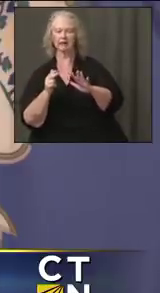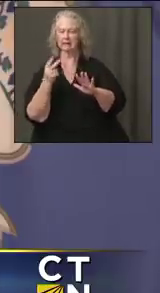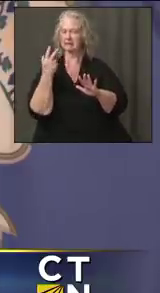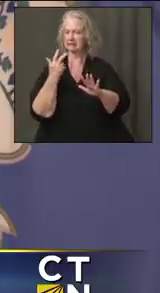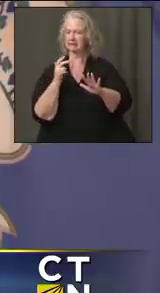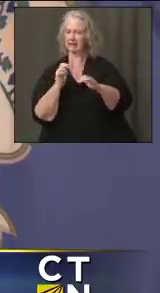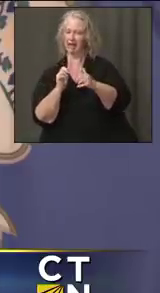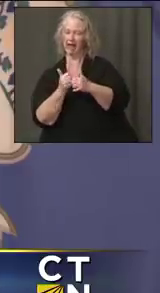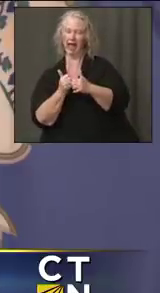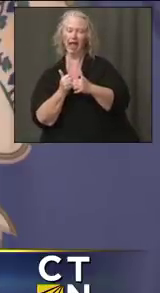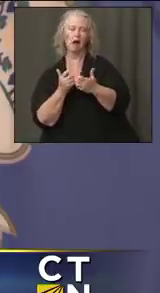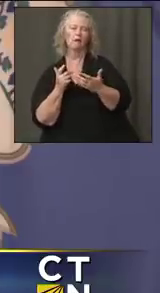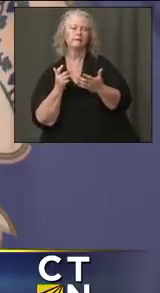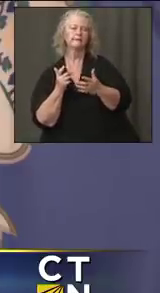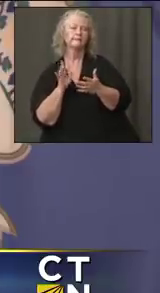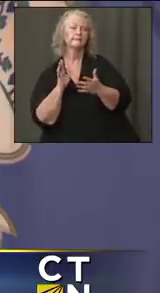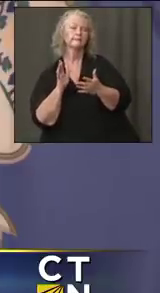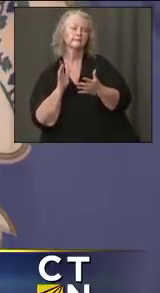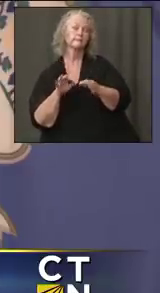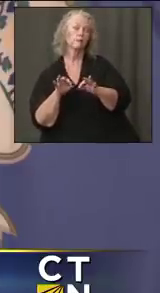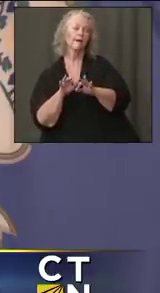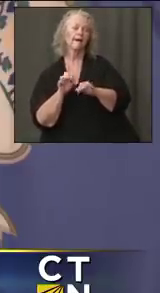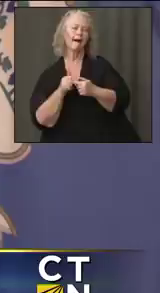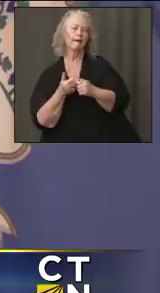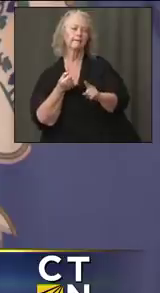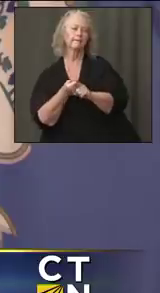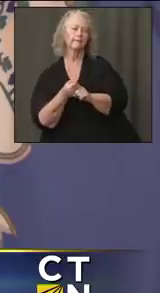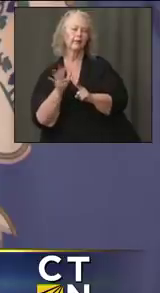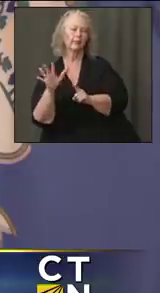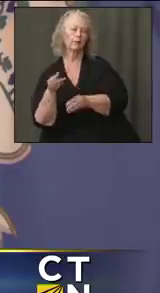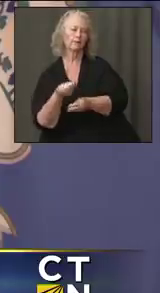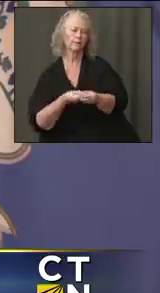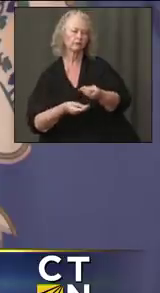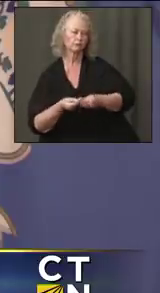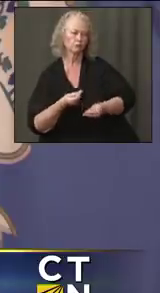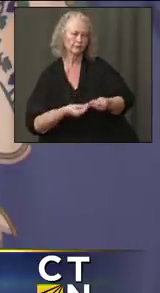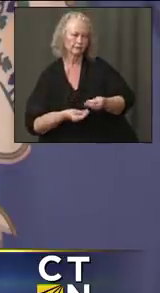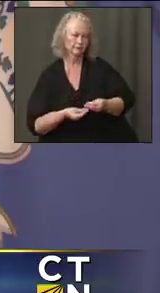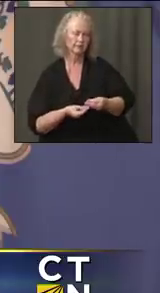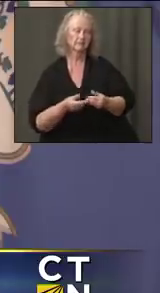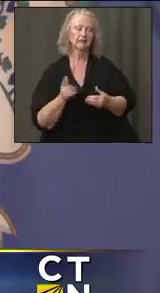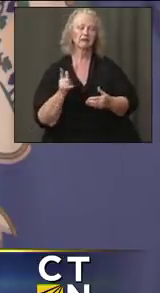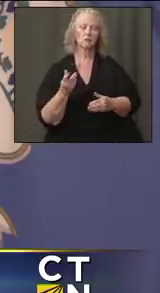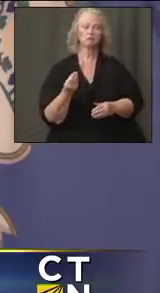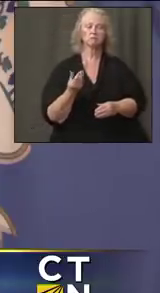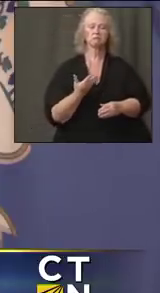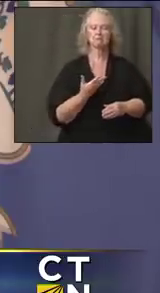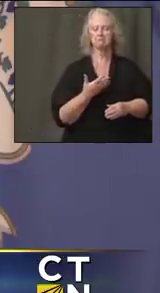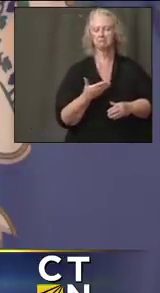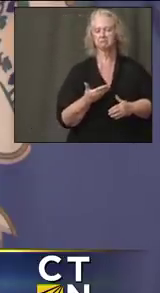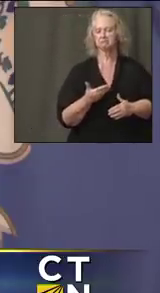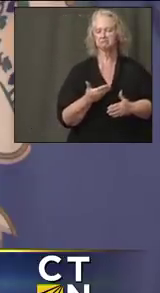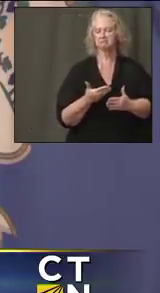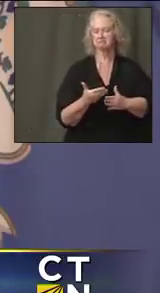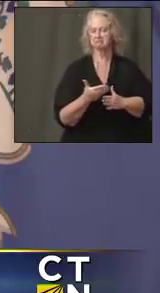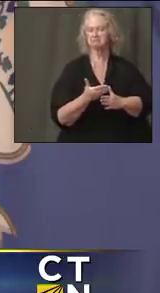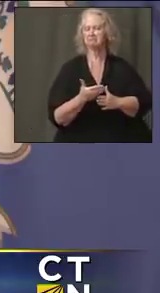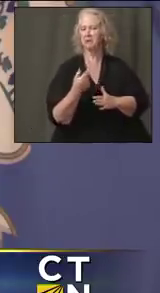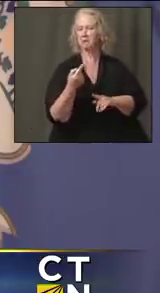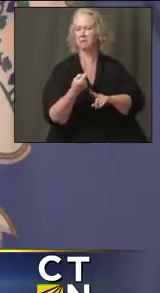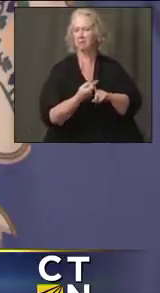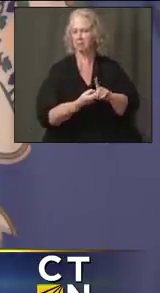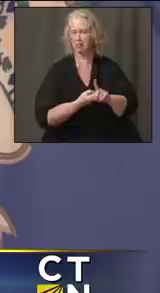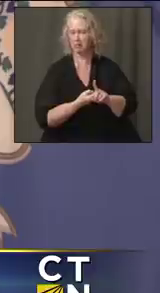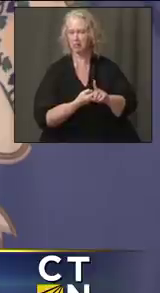what the budget implications of this would be so they can get back to us in a month or so, and we can start putting words